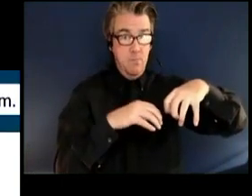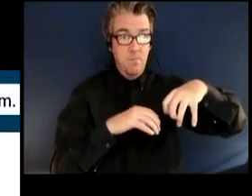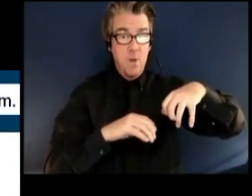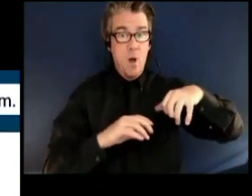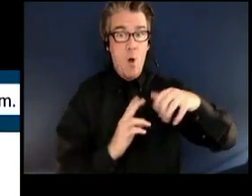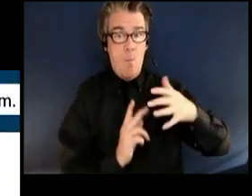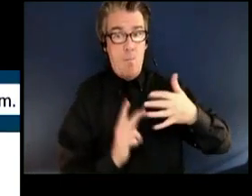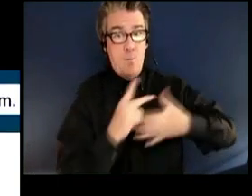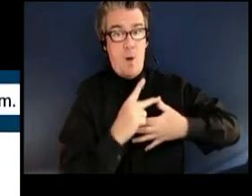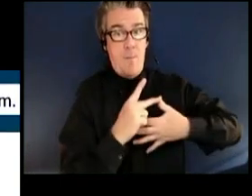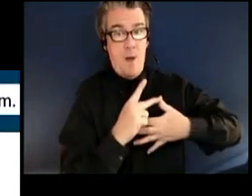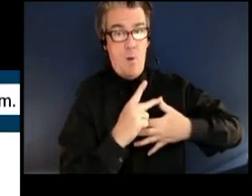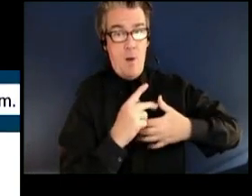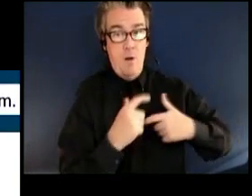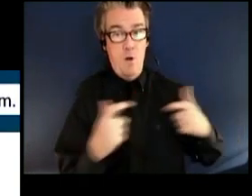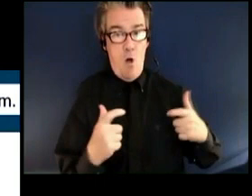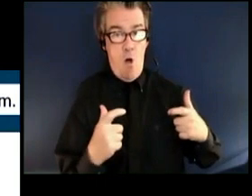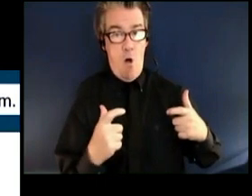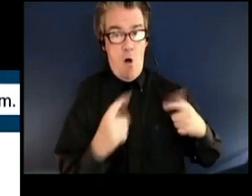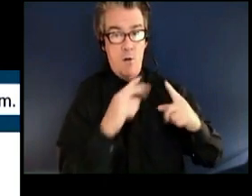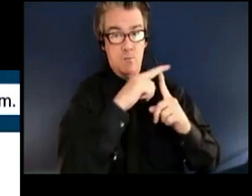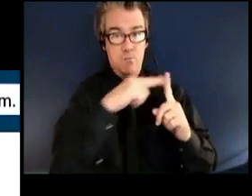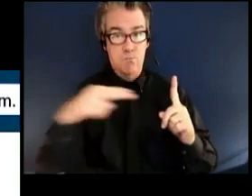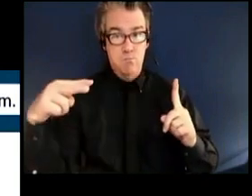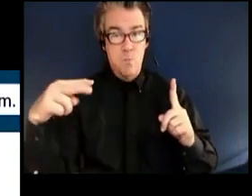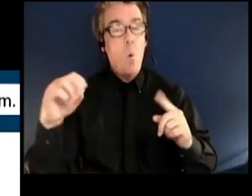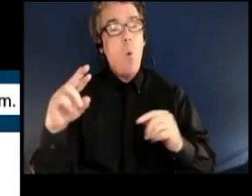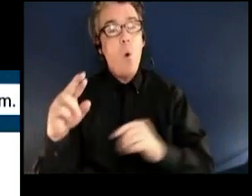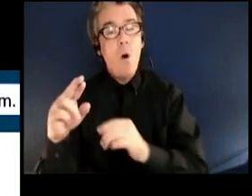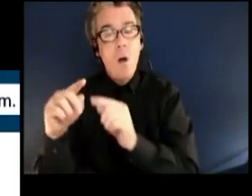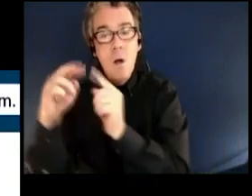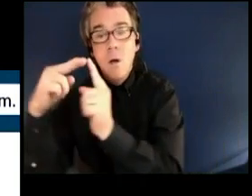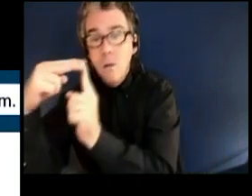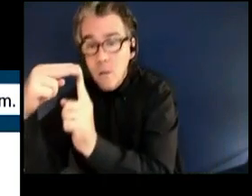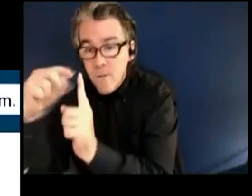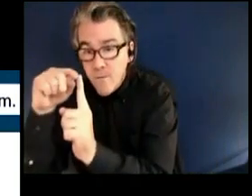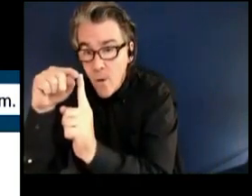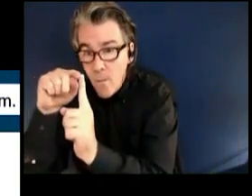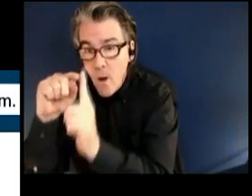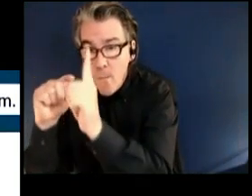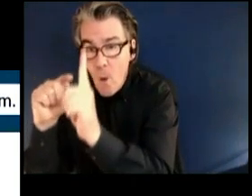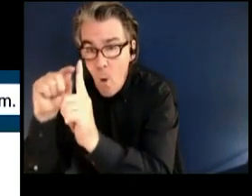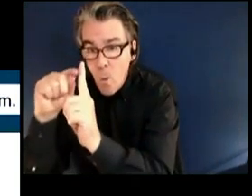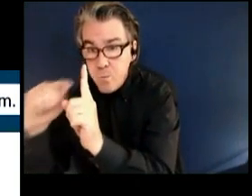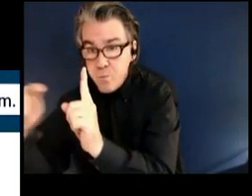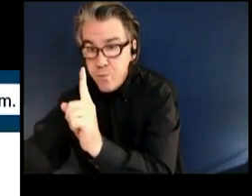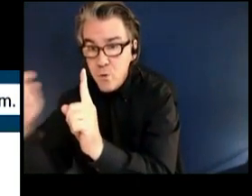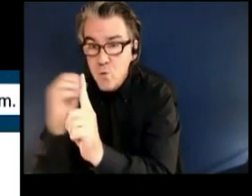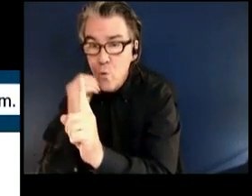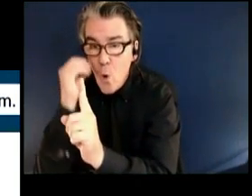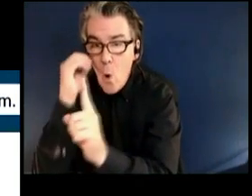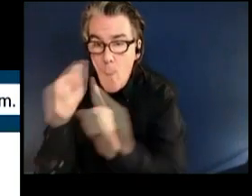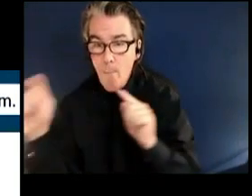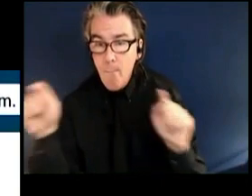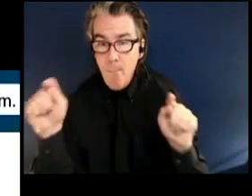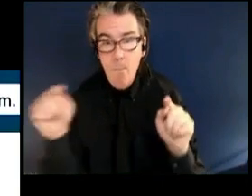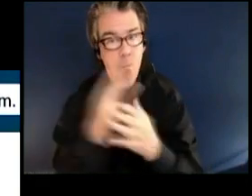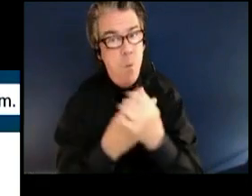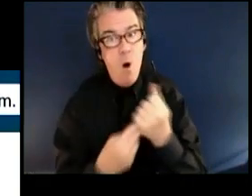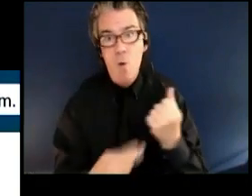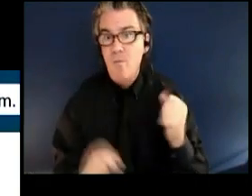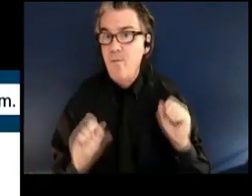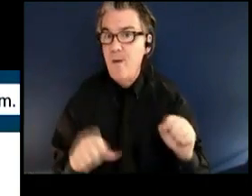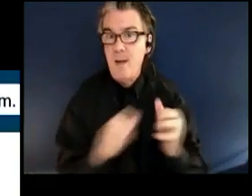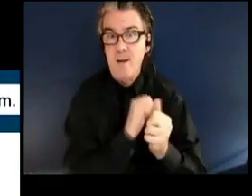neighborhoods, down busy streets, and that you may see as you're driving. Those are the primary electrical wires